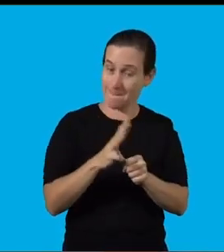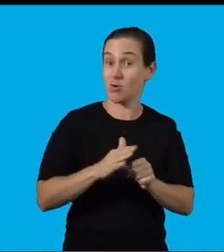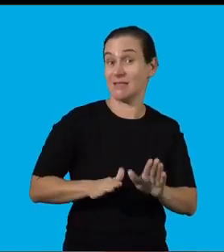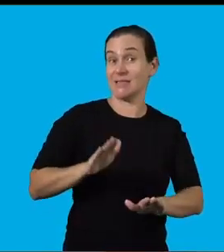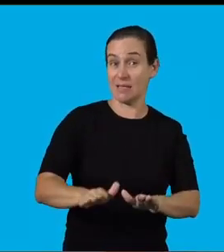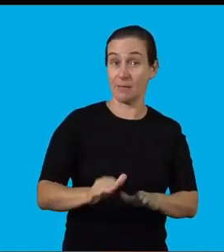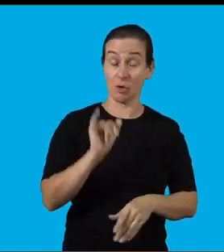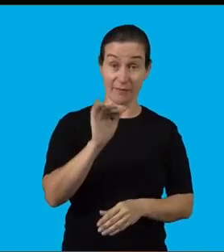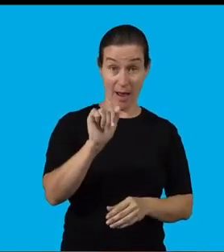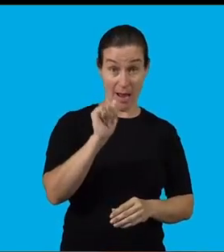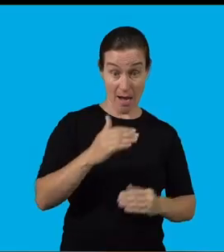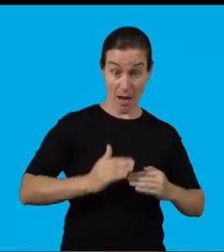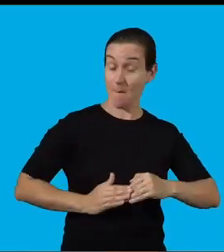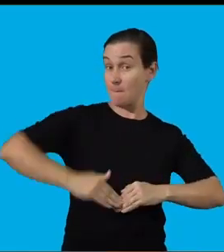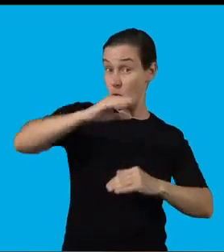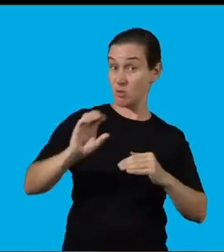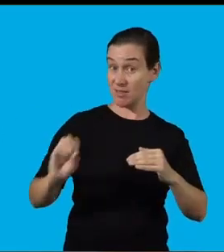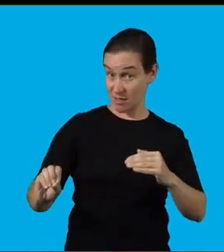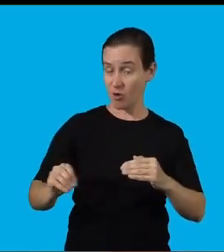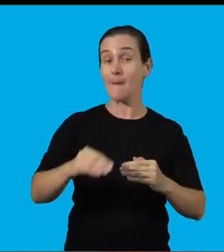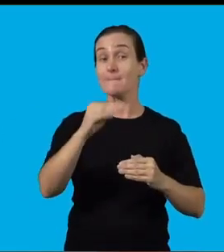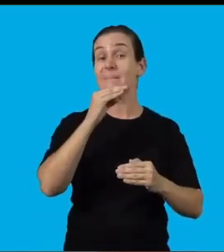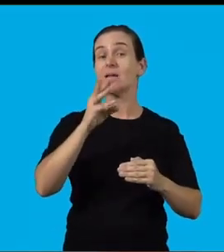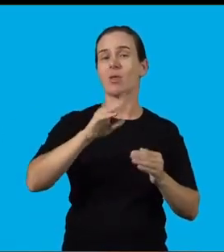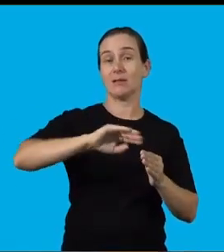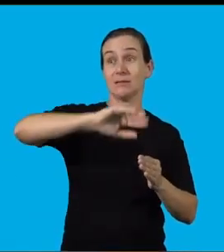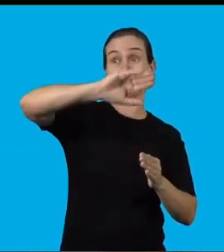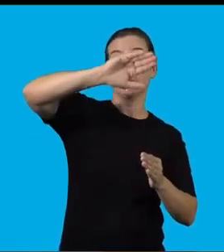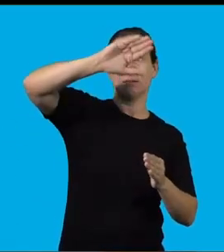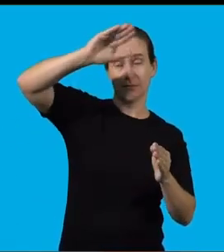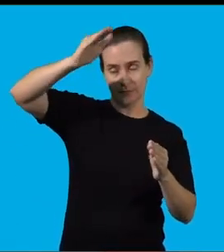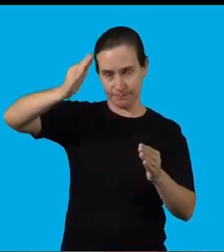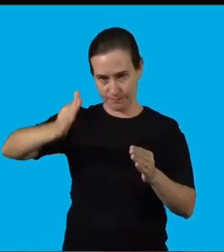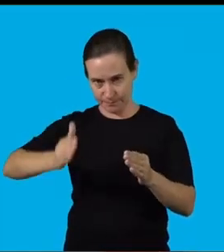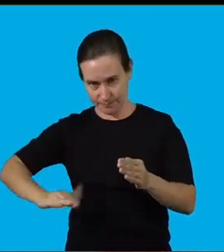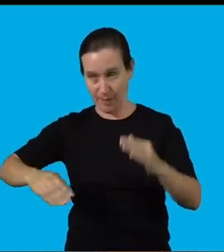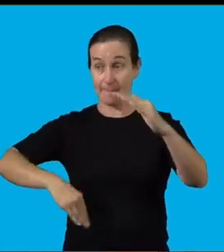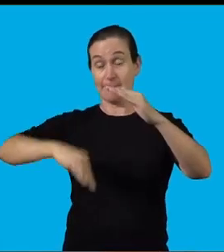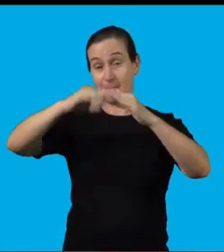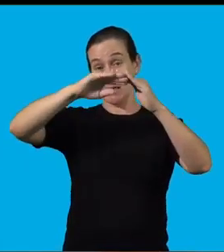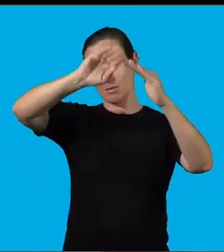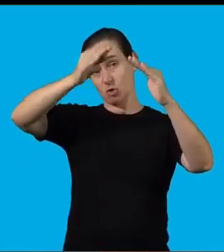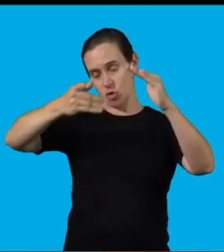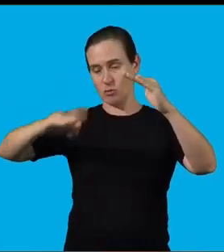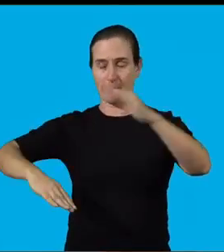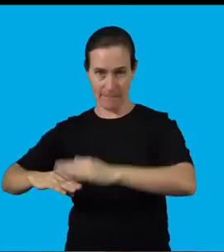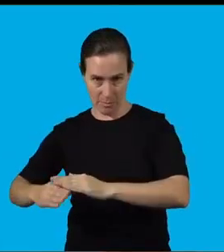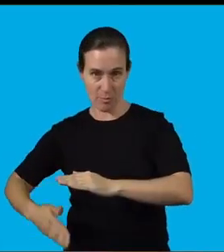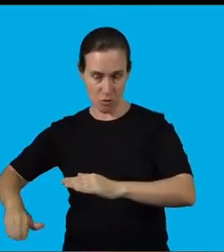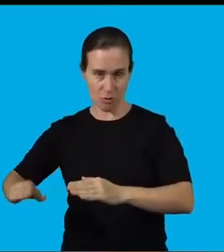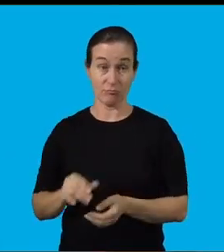is greater than 0, we saw that we have a graph with a maximum turning point and then a minimum. And